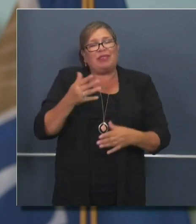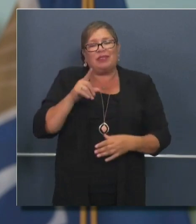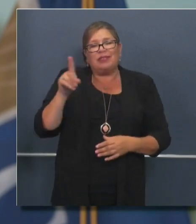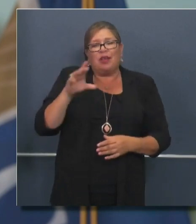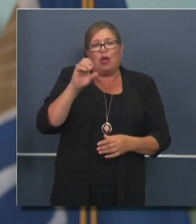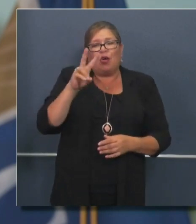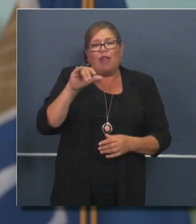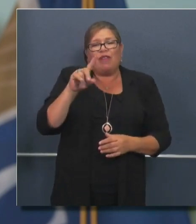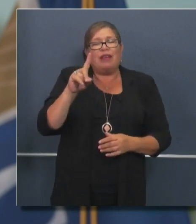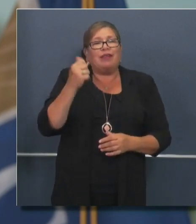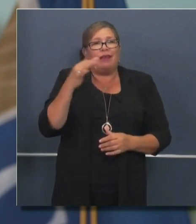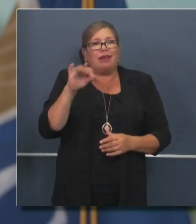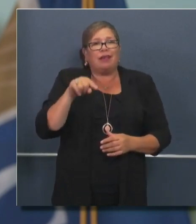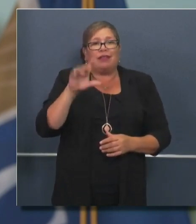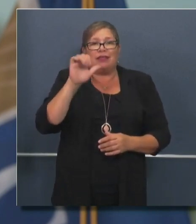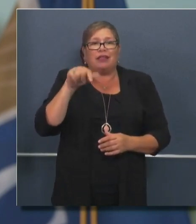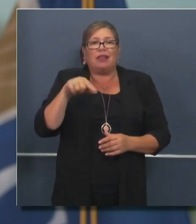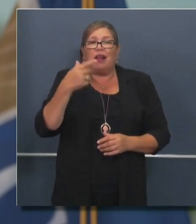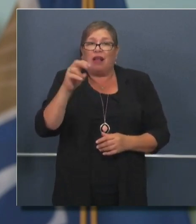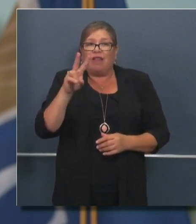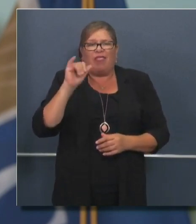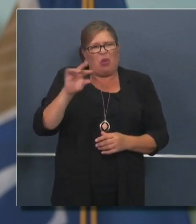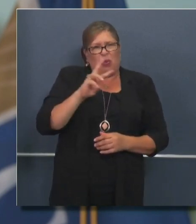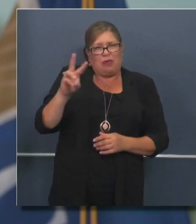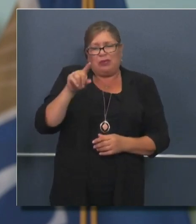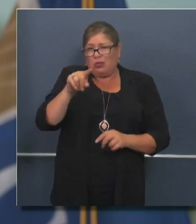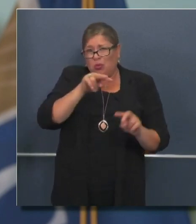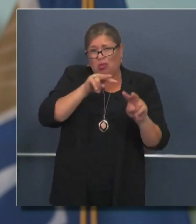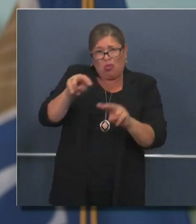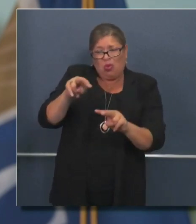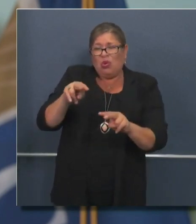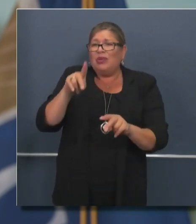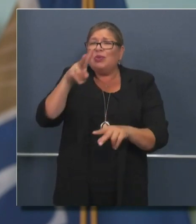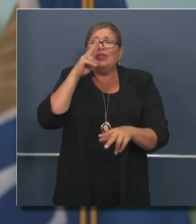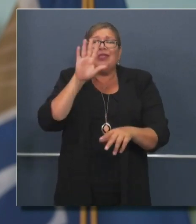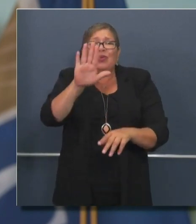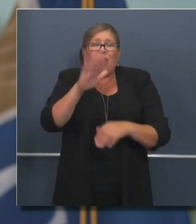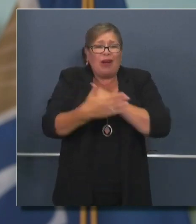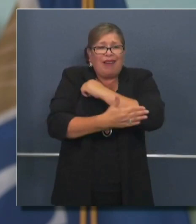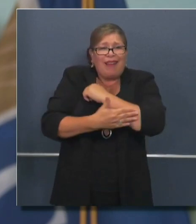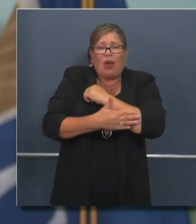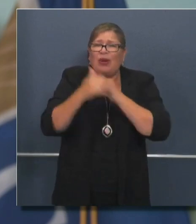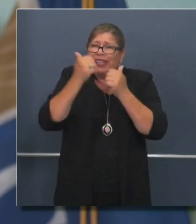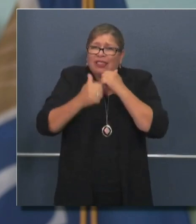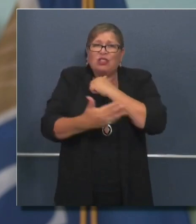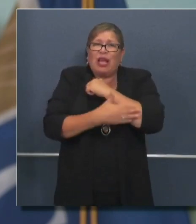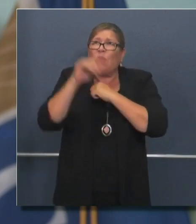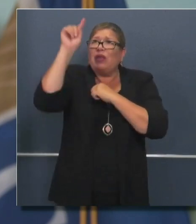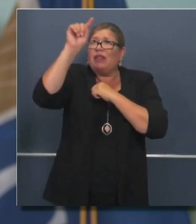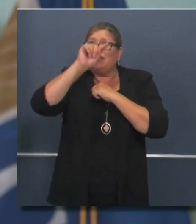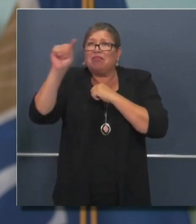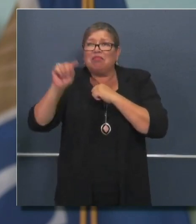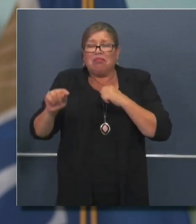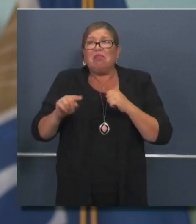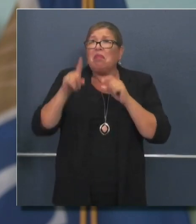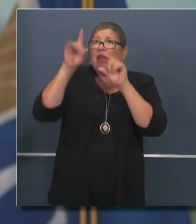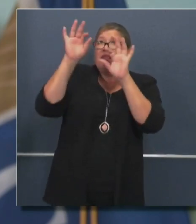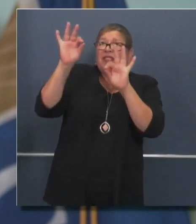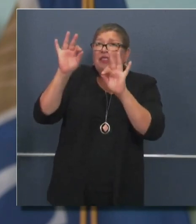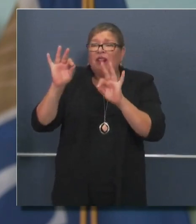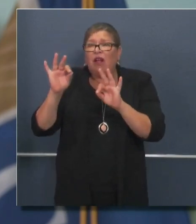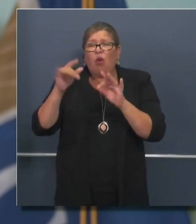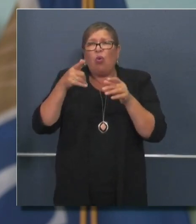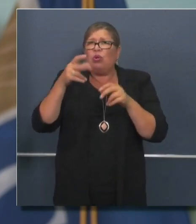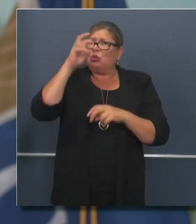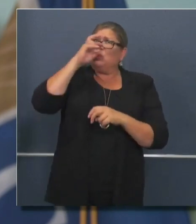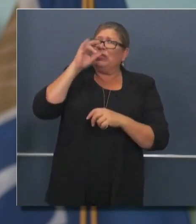covid19.ca.gov website. Cannot encourage you more. Take a look at it. Go county by county, get a sense of what your county is doing, what your county may not be